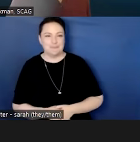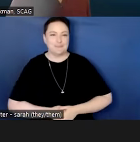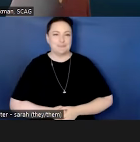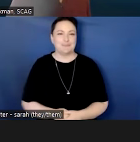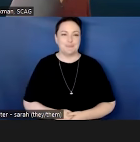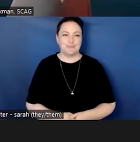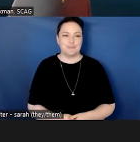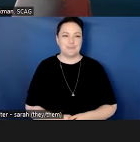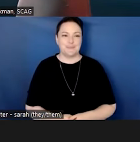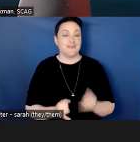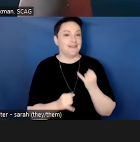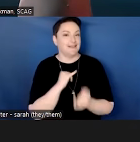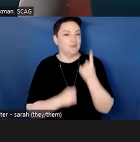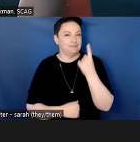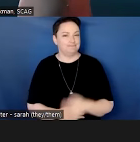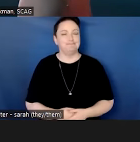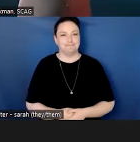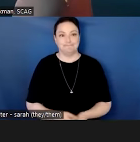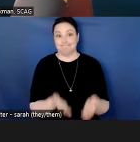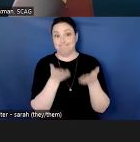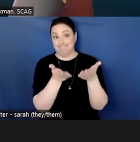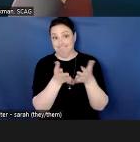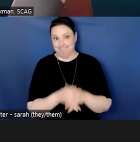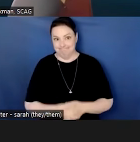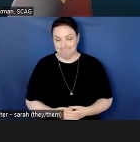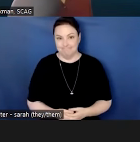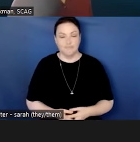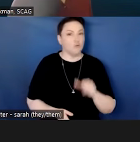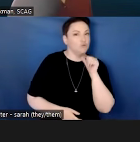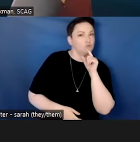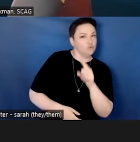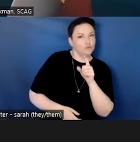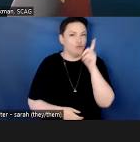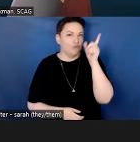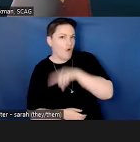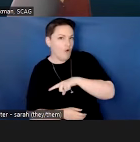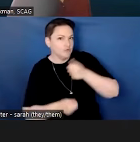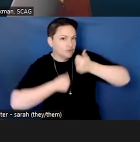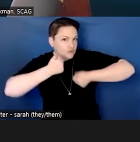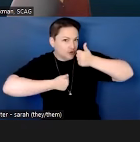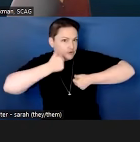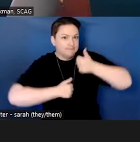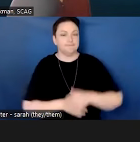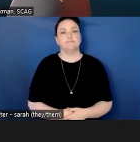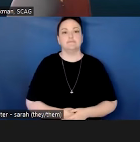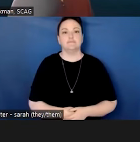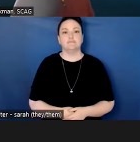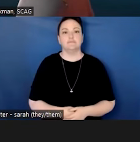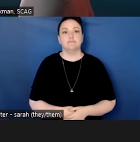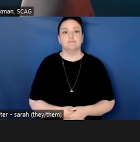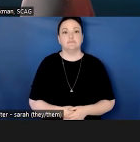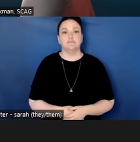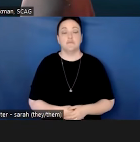Okay, last question, open a poll, true or false? A project has to have